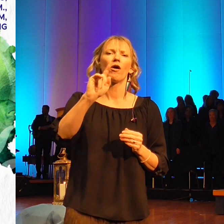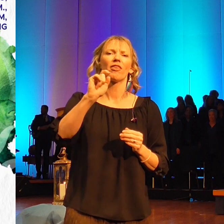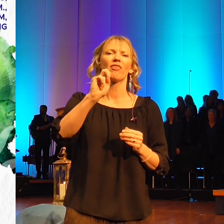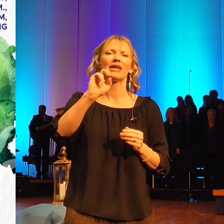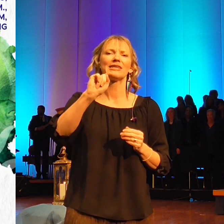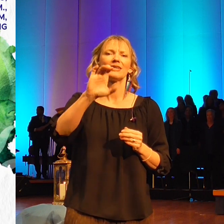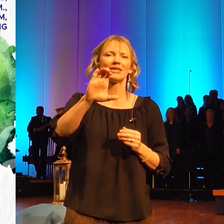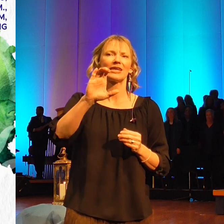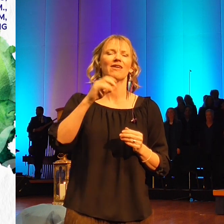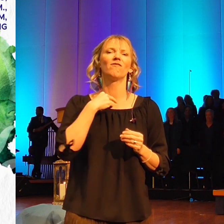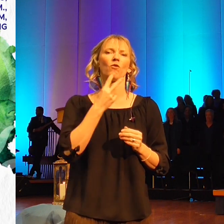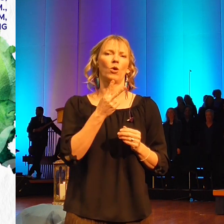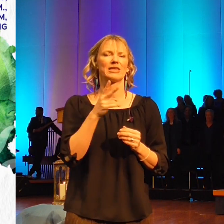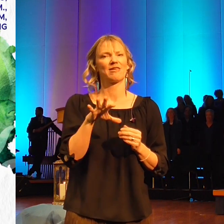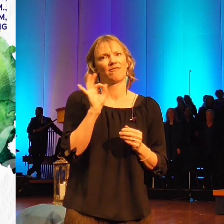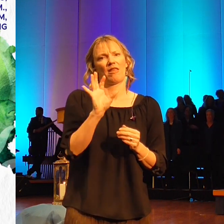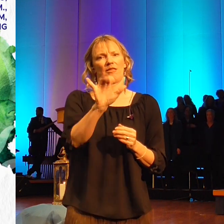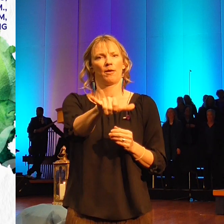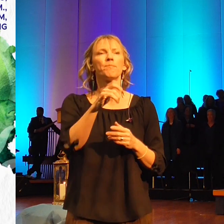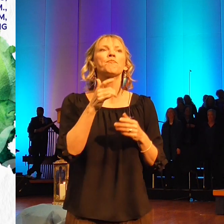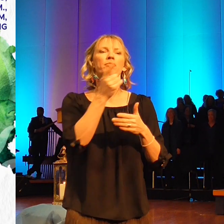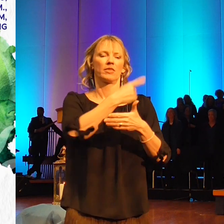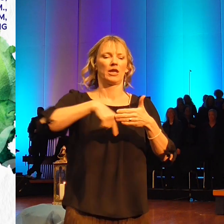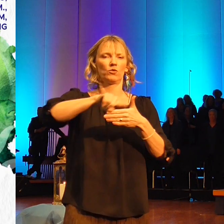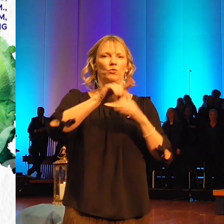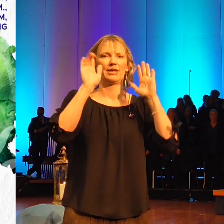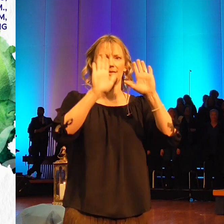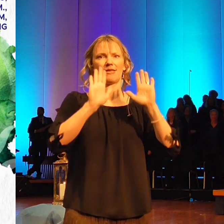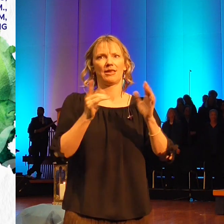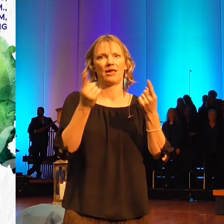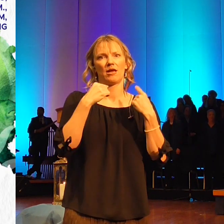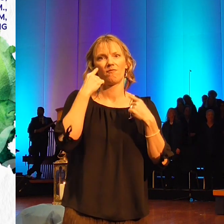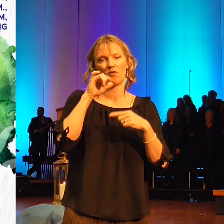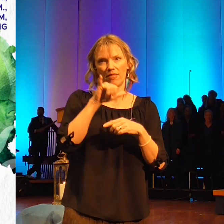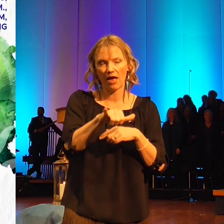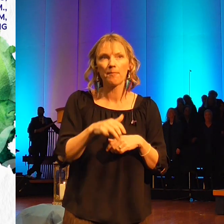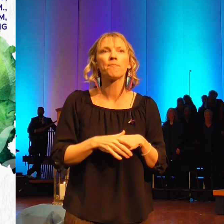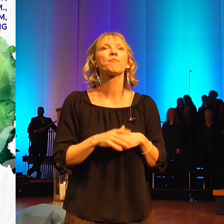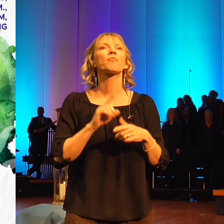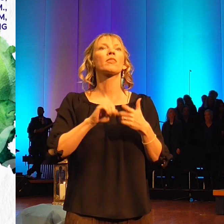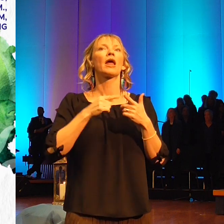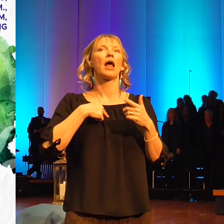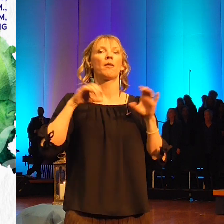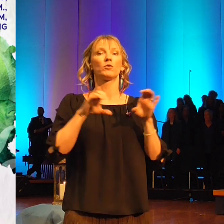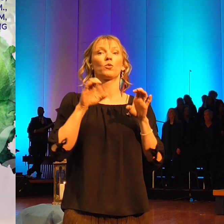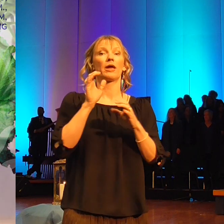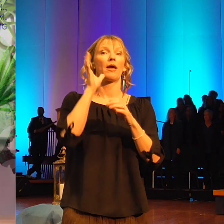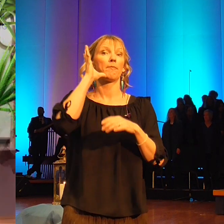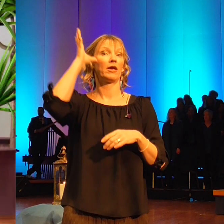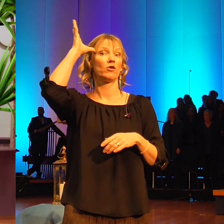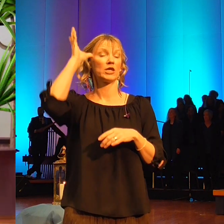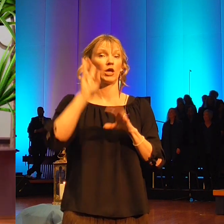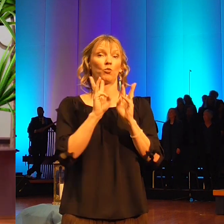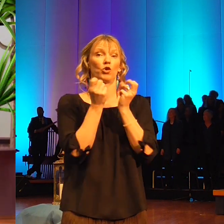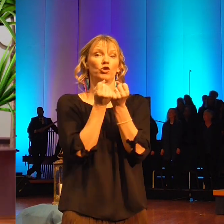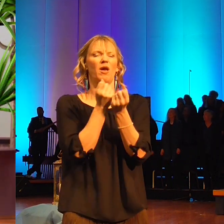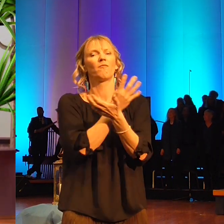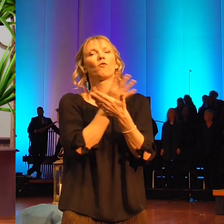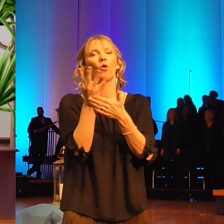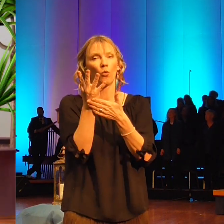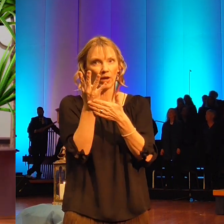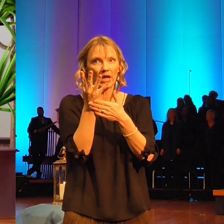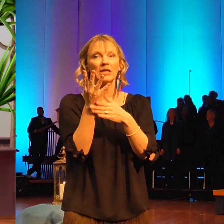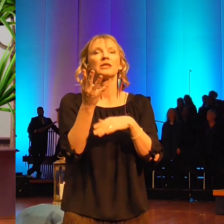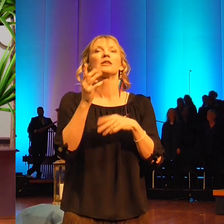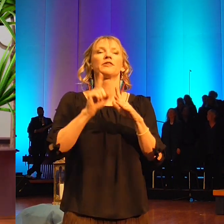your authentic voice. So be here next Sunday for that. And then I got a parenting workshop coming up, a 4-week parenting workshop